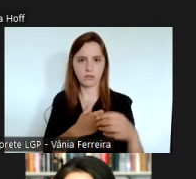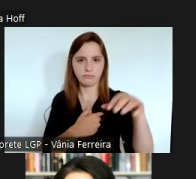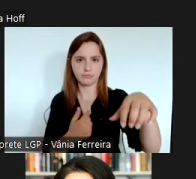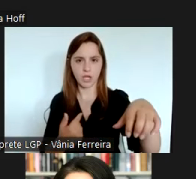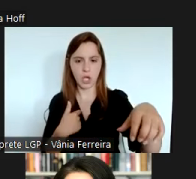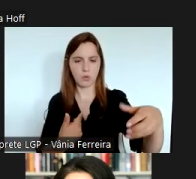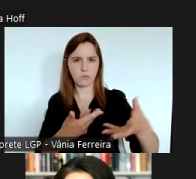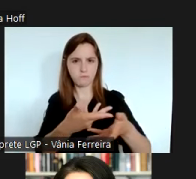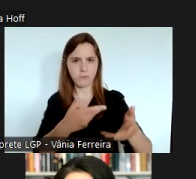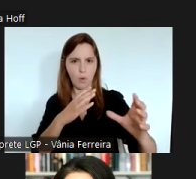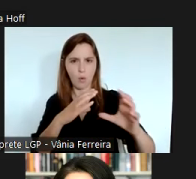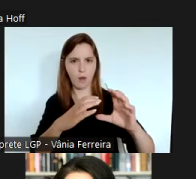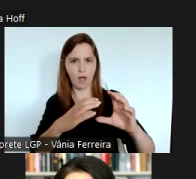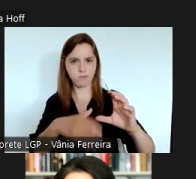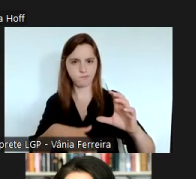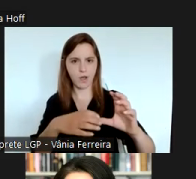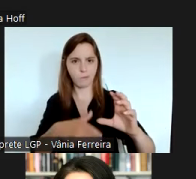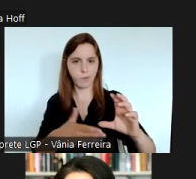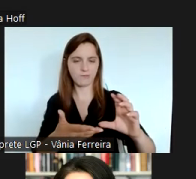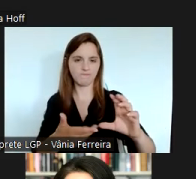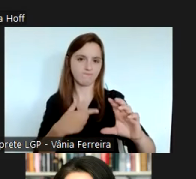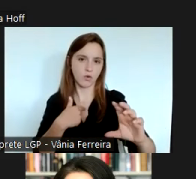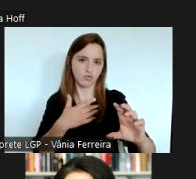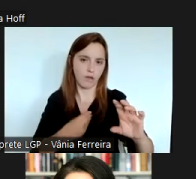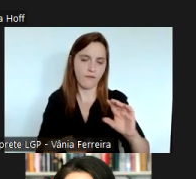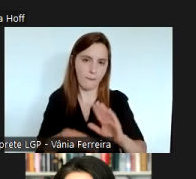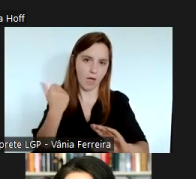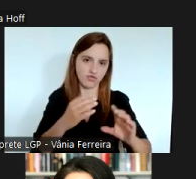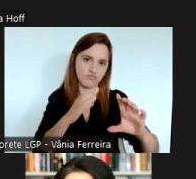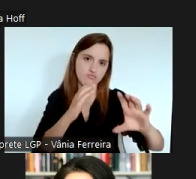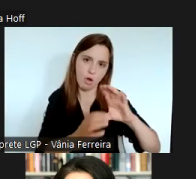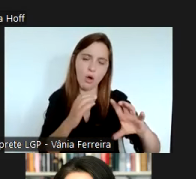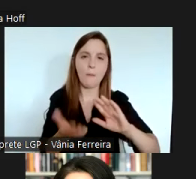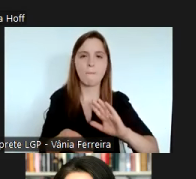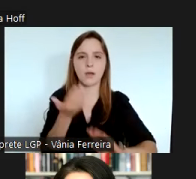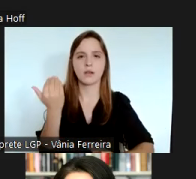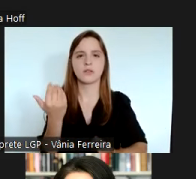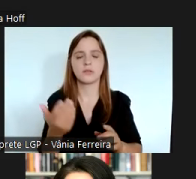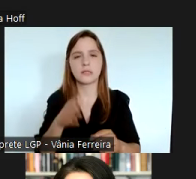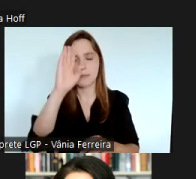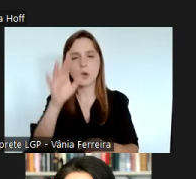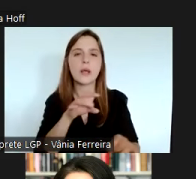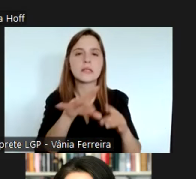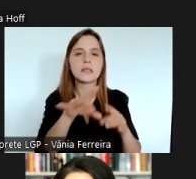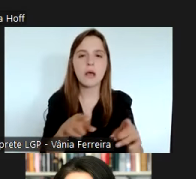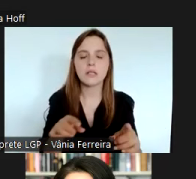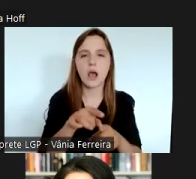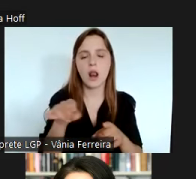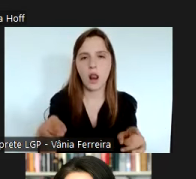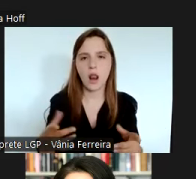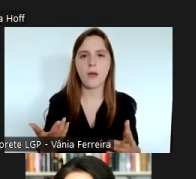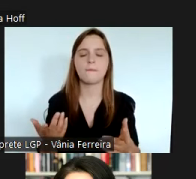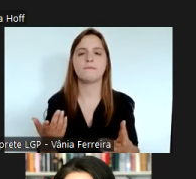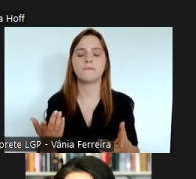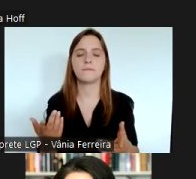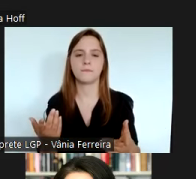So it would be great to see more of that, just communication between me and what's going on, and the ability to maybe choose